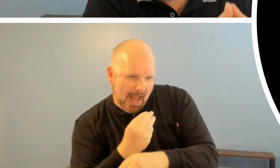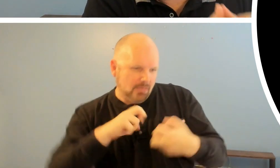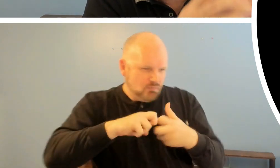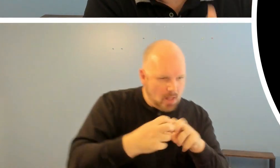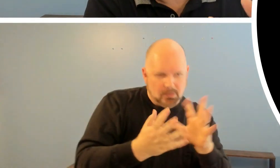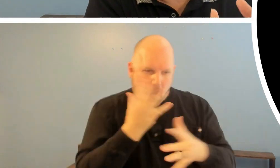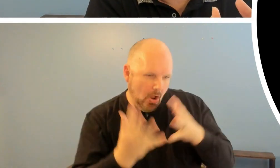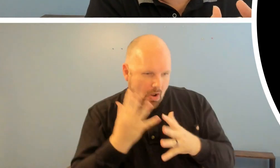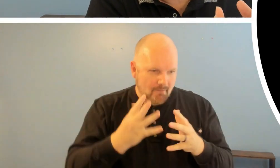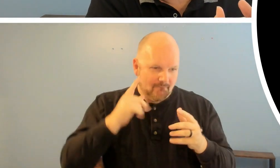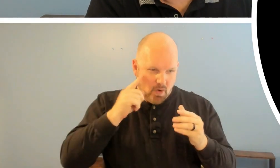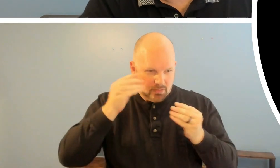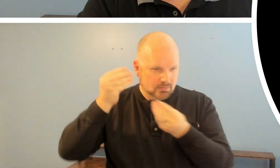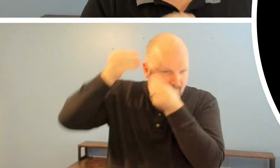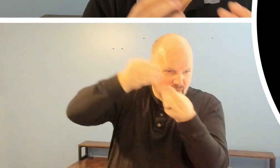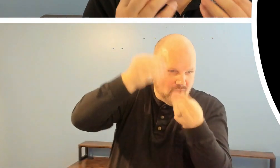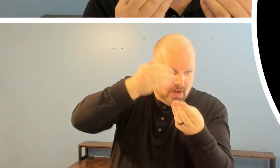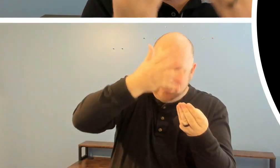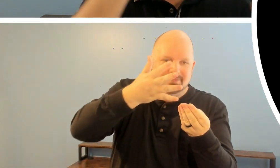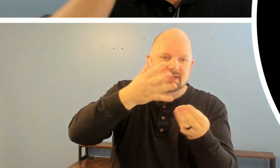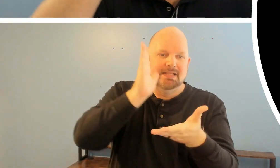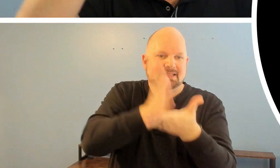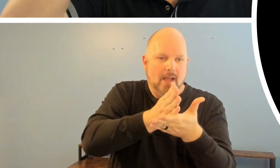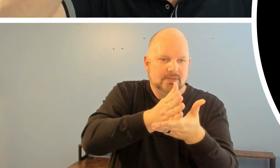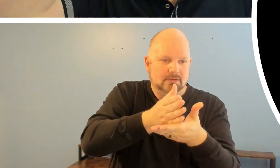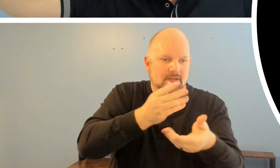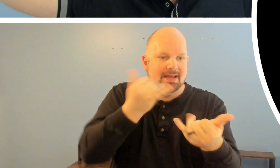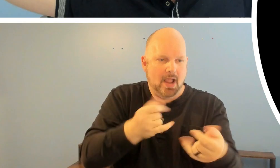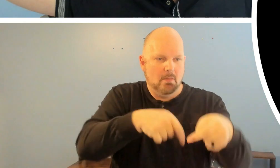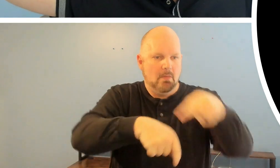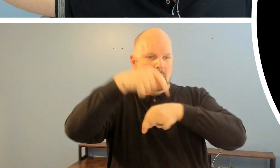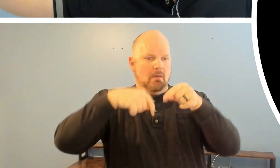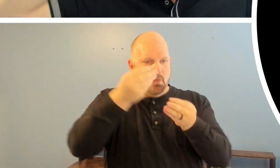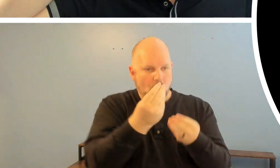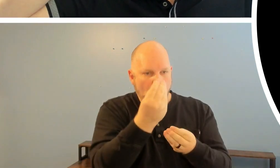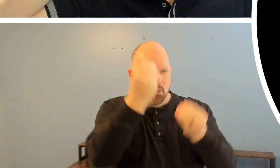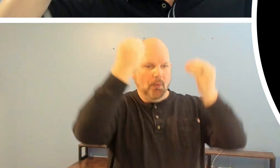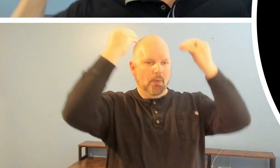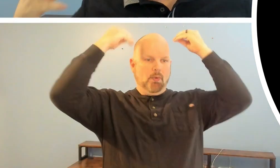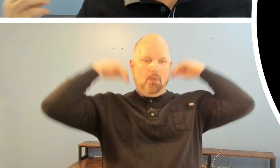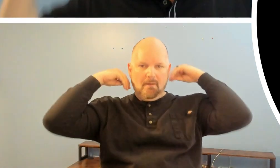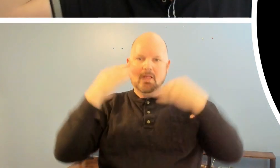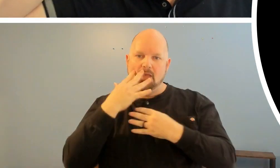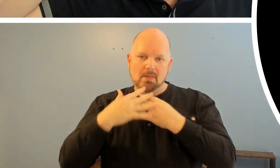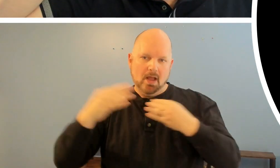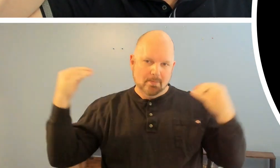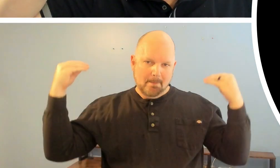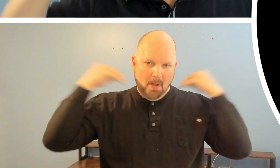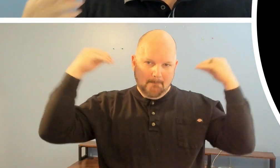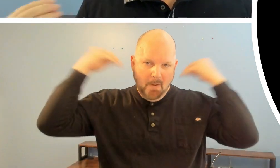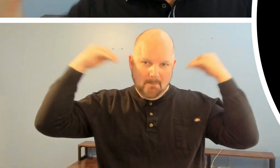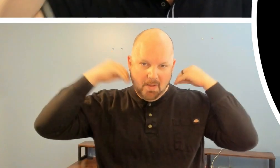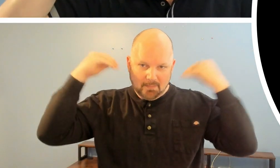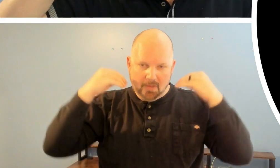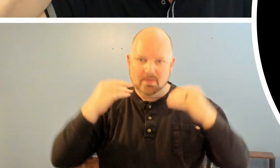do math problems, etc., right, leaves the front of your brain and goes to the back part of your brain, pumps in